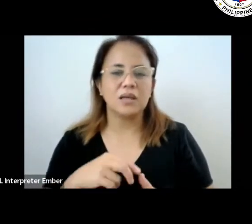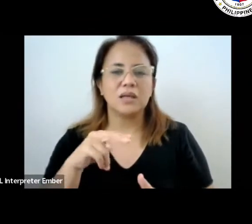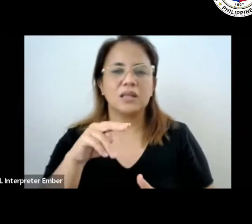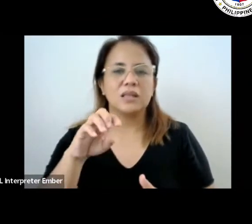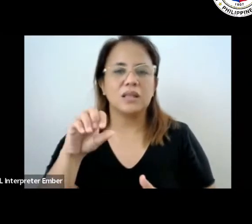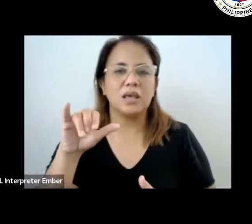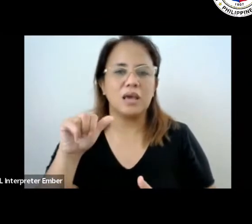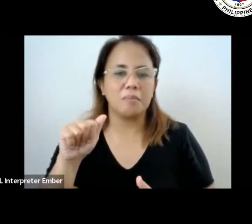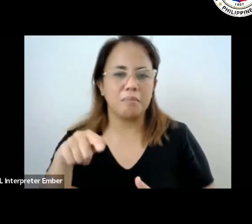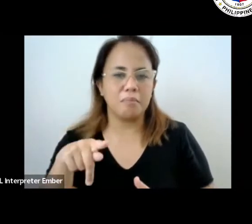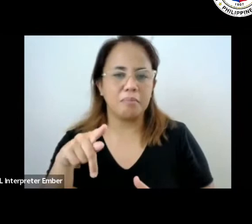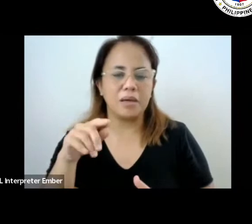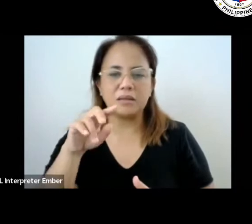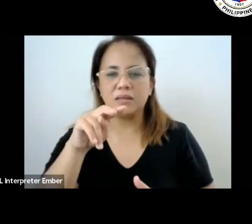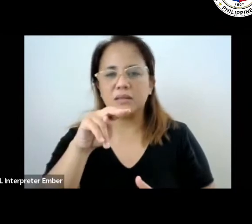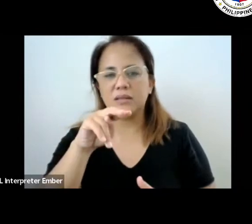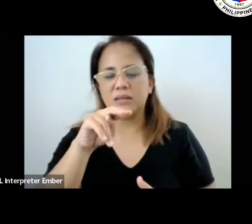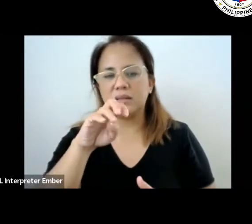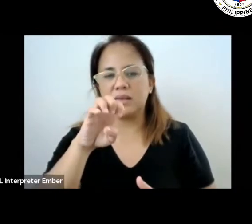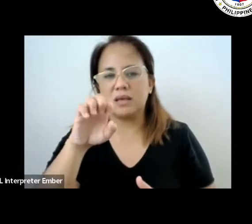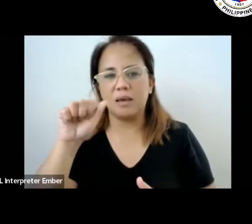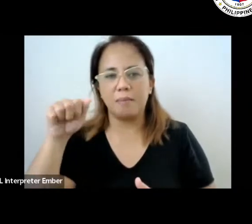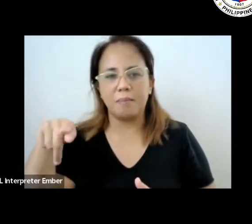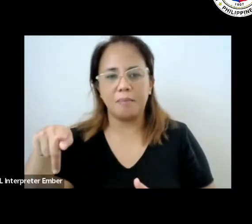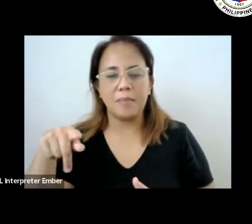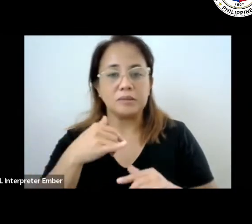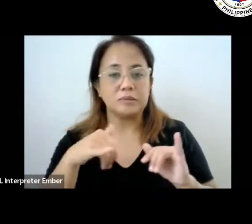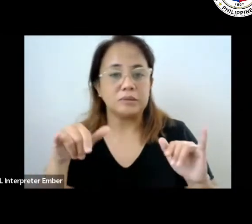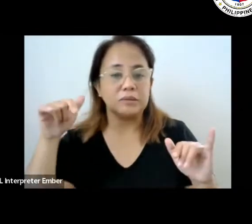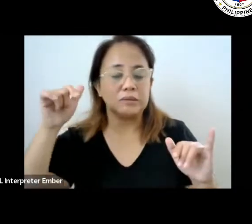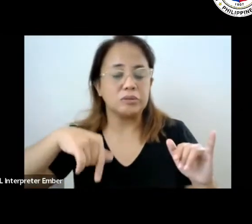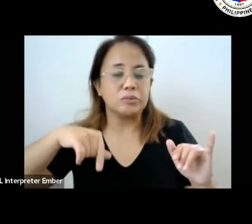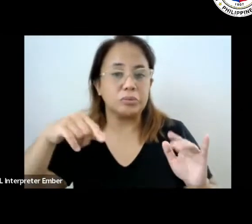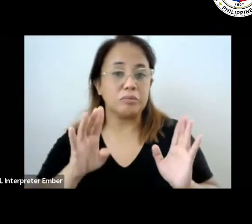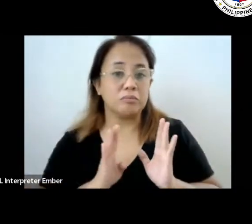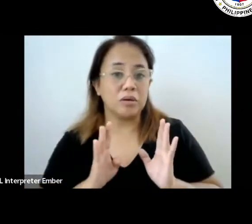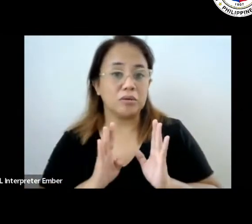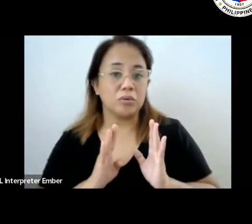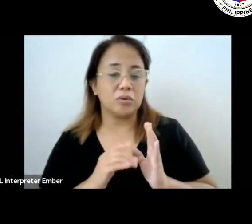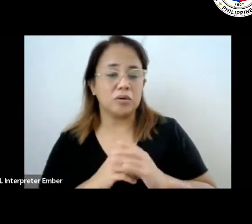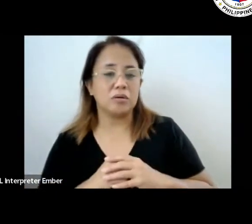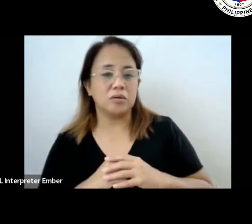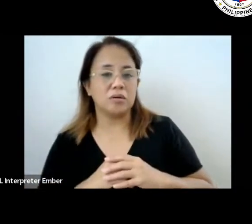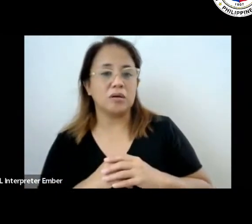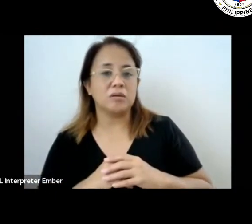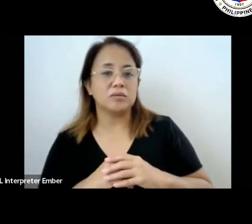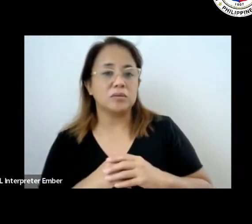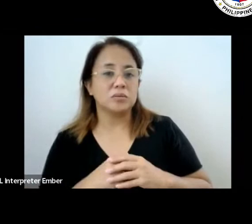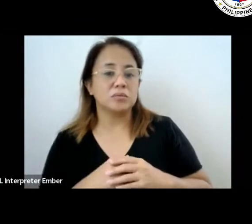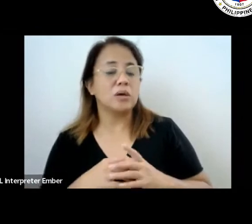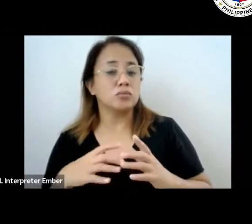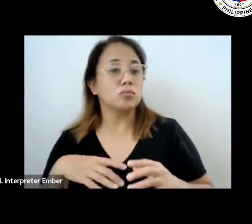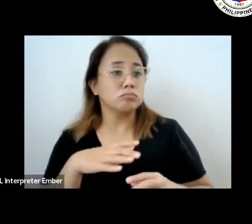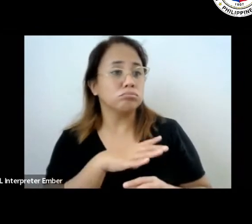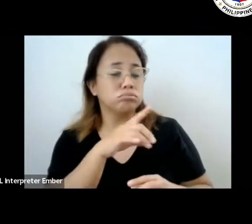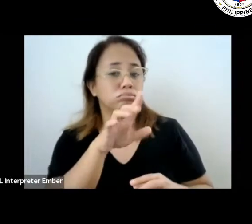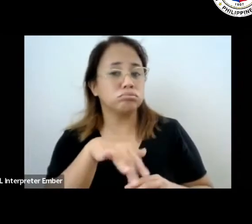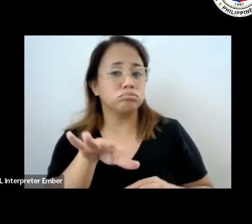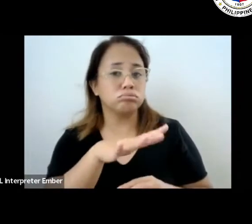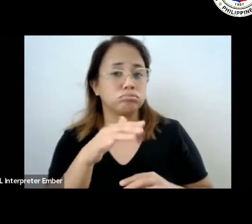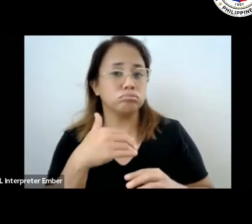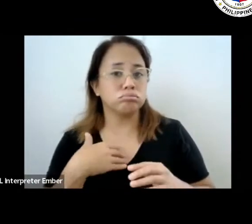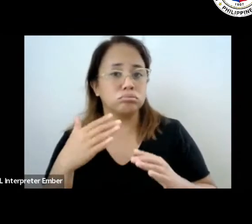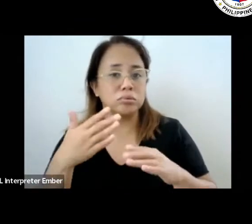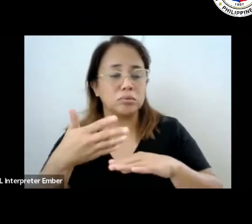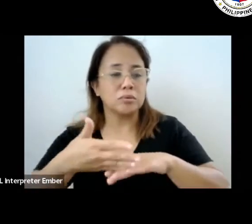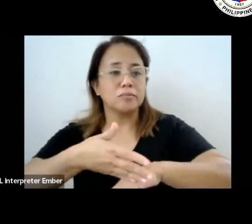still up and about, no? In Baguio? Yes, sir, Mr. Chair. In the district of Chairman Go. So that is where upskilling happens